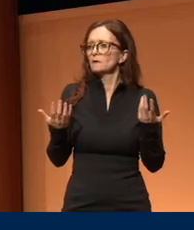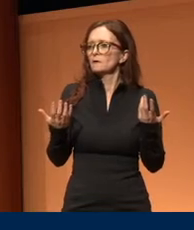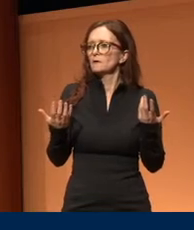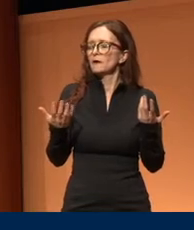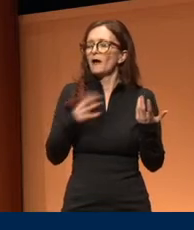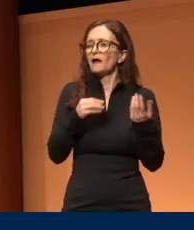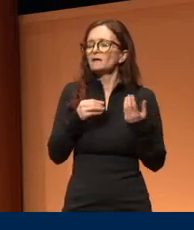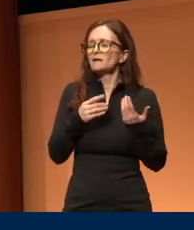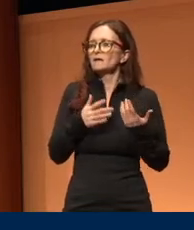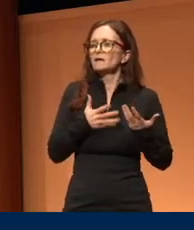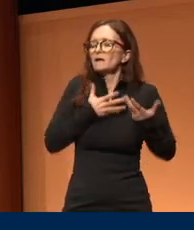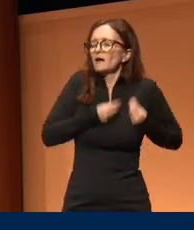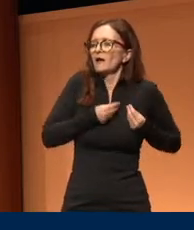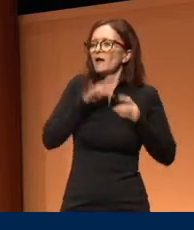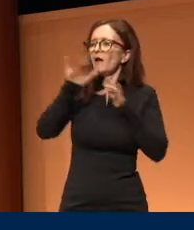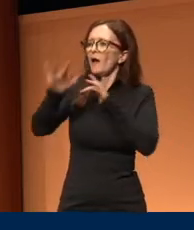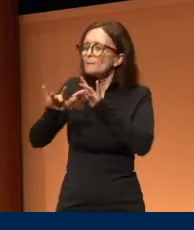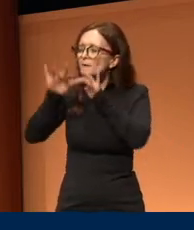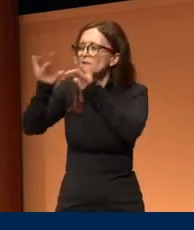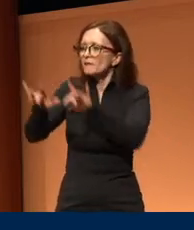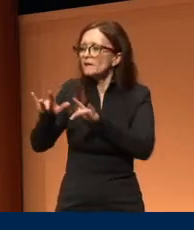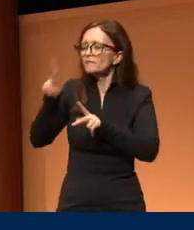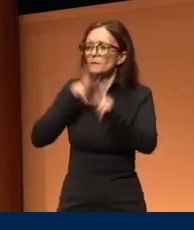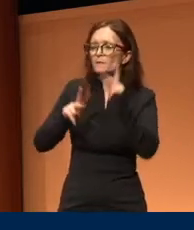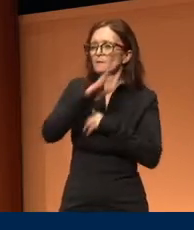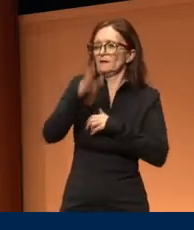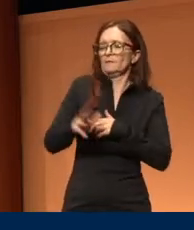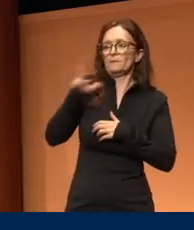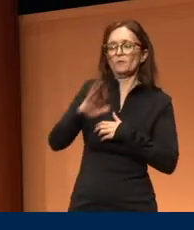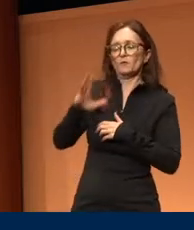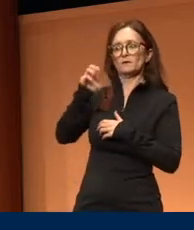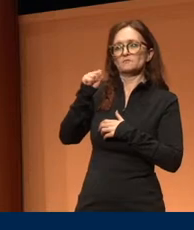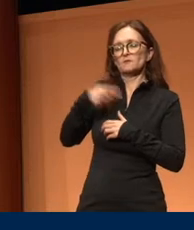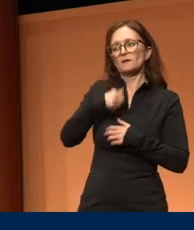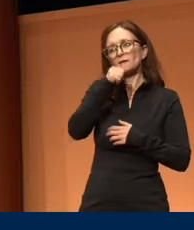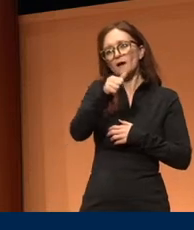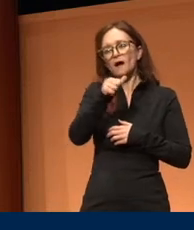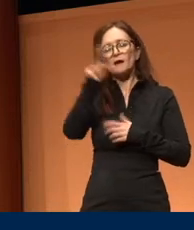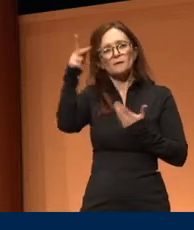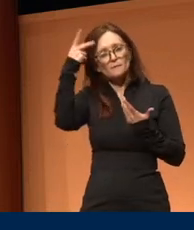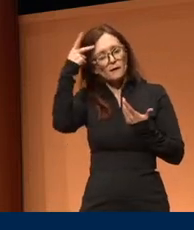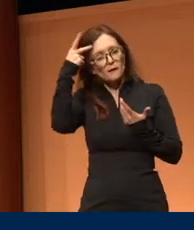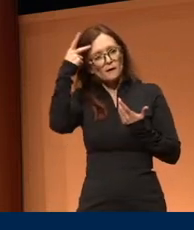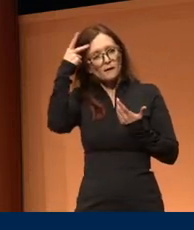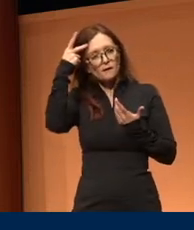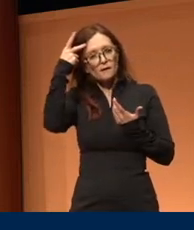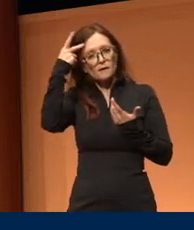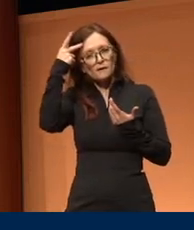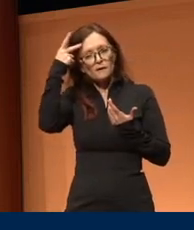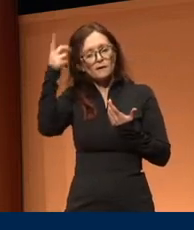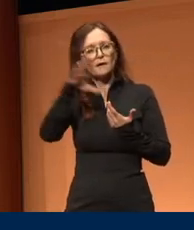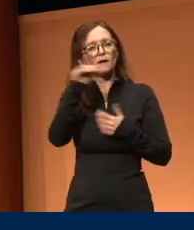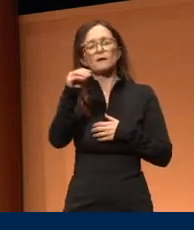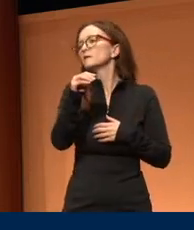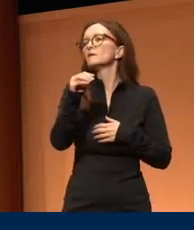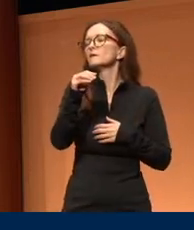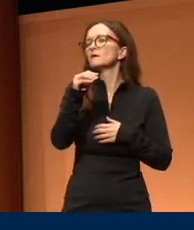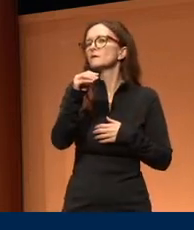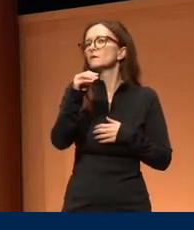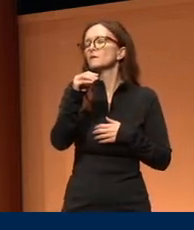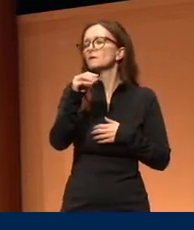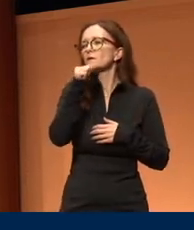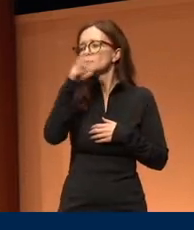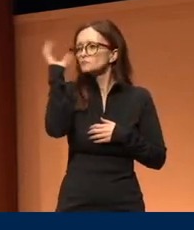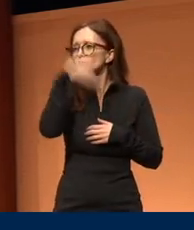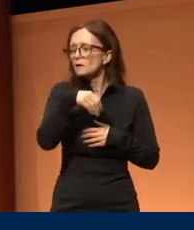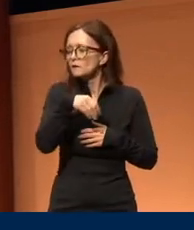empathy towards people they would never meet otherwise. So I'm not, the politics of love that I'm advocating for is trying to not